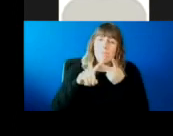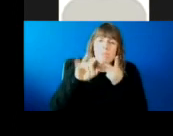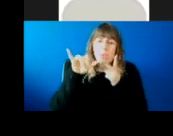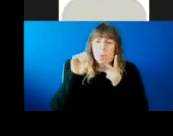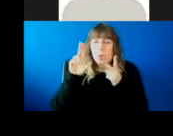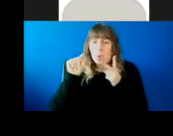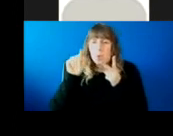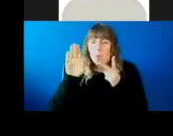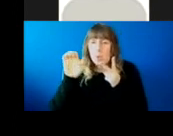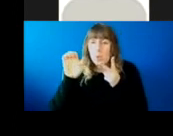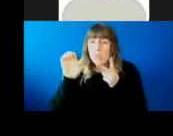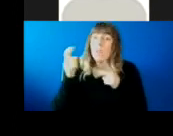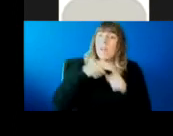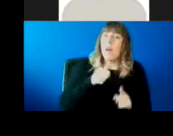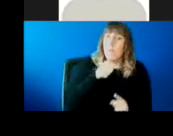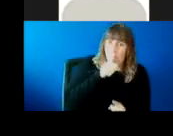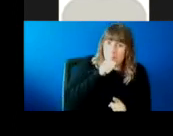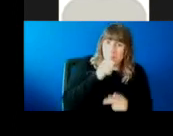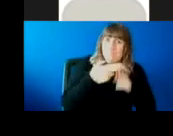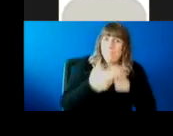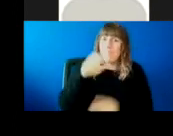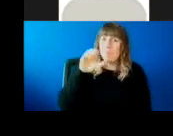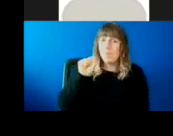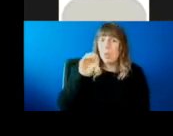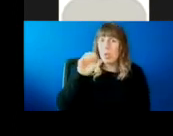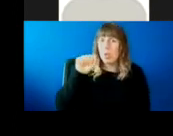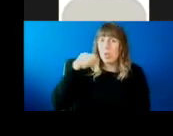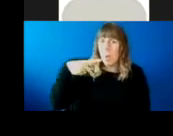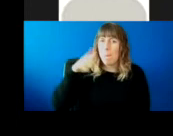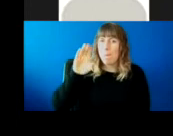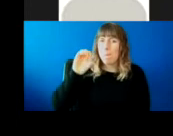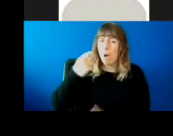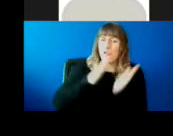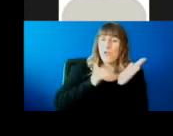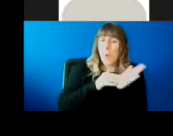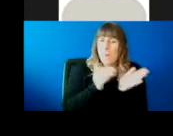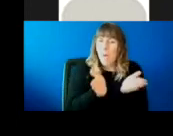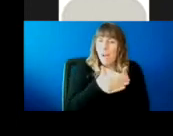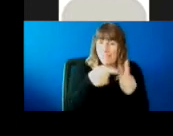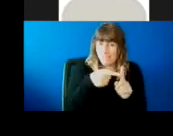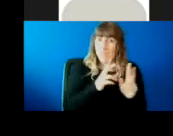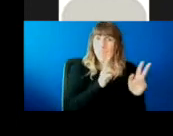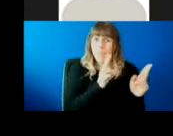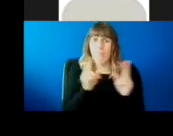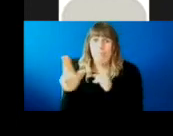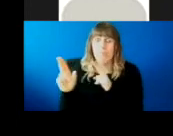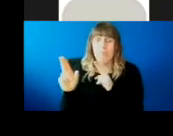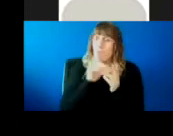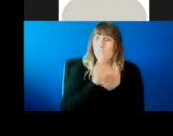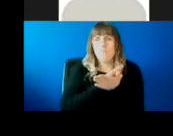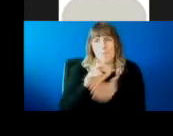videos. They have a tool called Soapbox, which is available for free, which allows you to do some editing within that, and it's really